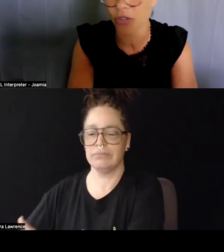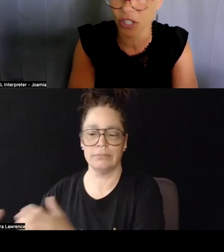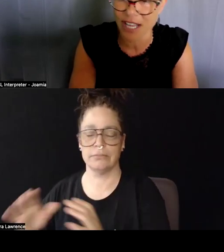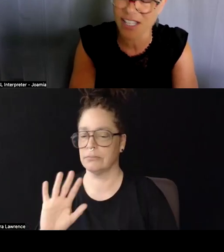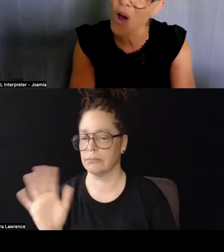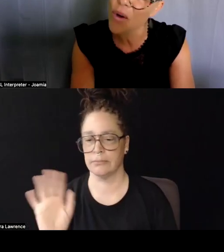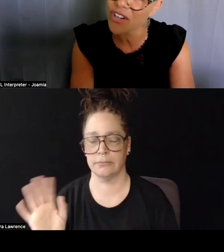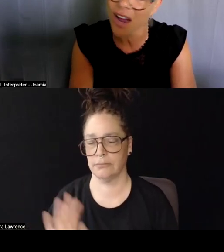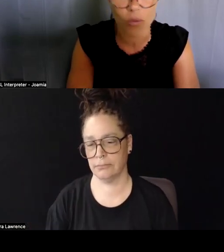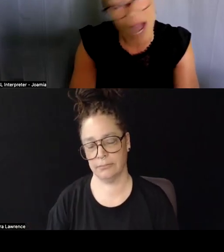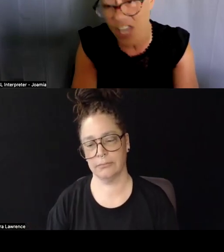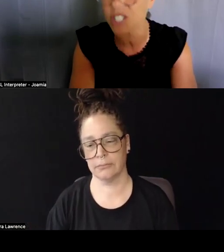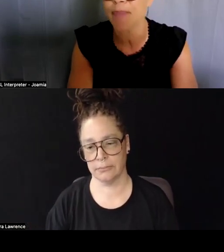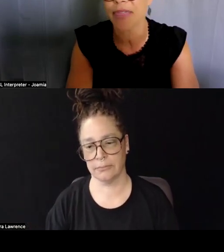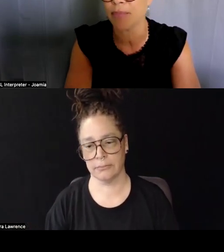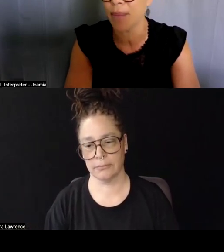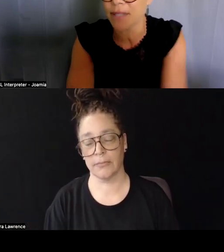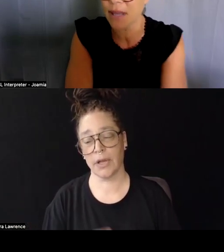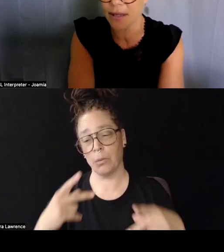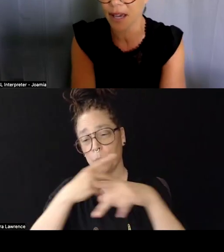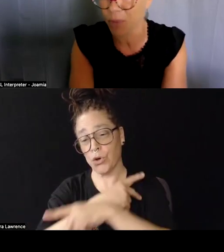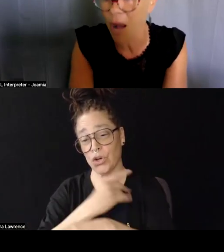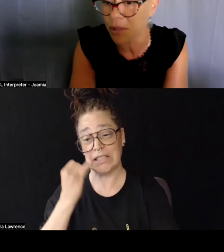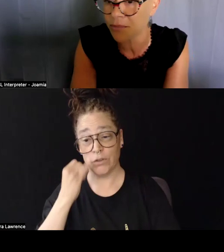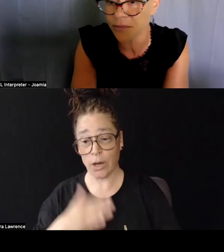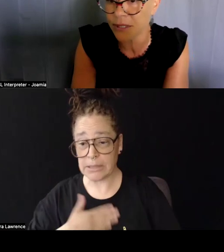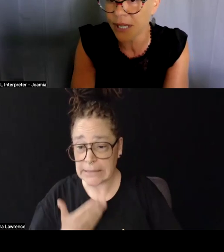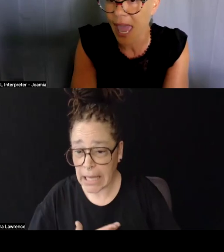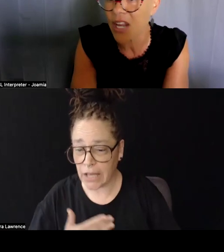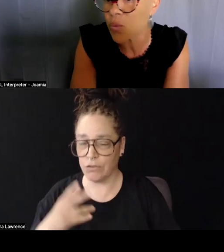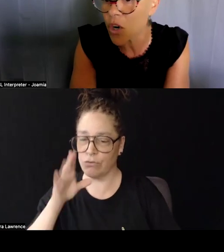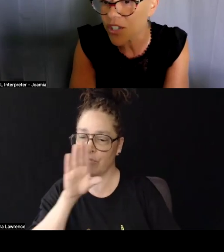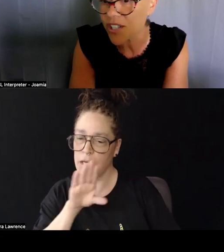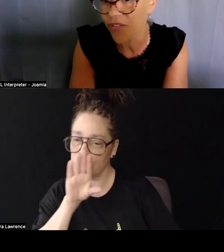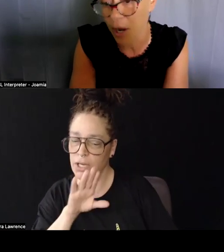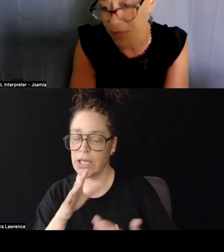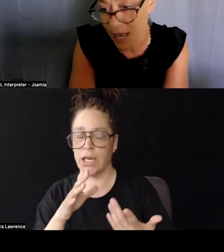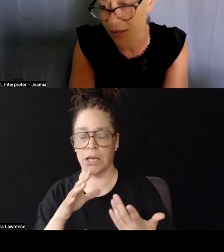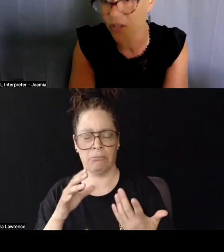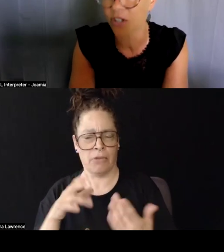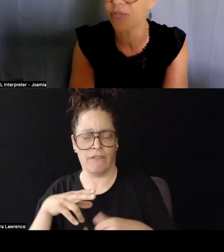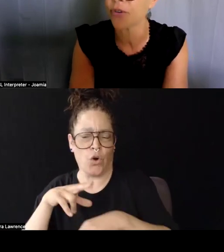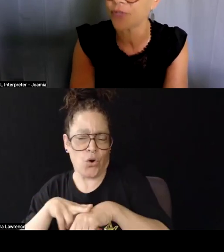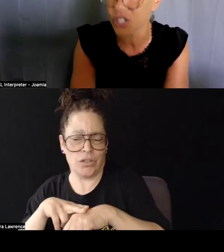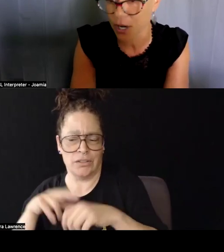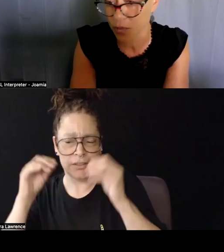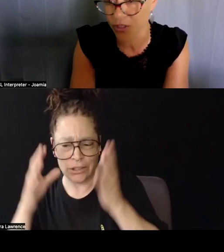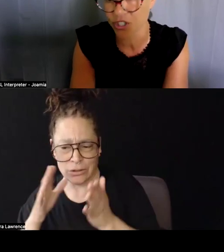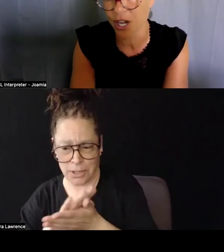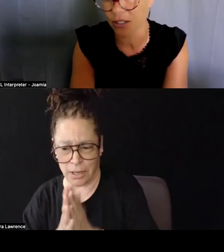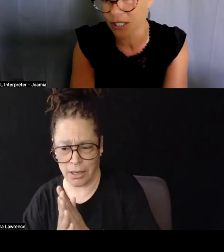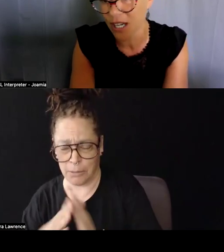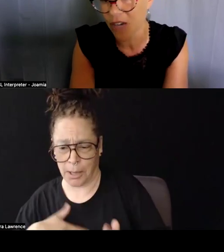to overlook that and say, oh, well, they're young. Well, I can just pick them up. It's not a problem. And it's worse if you're upset or if you're frustrated